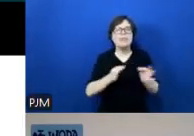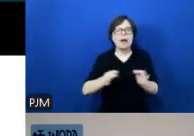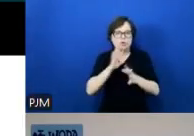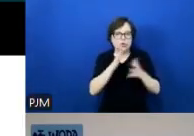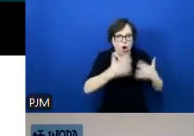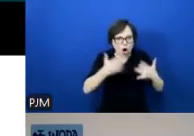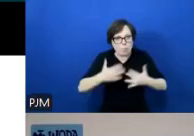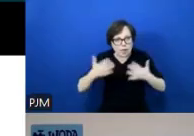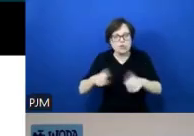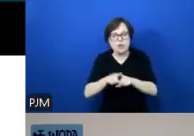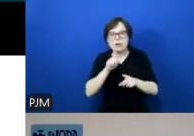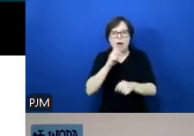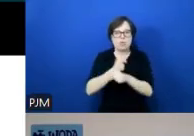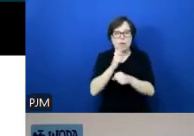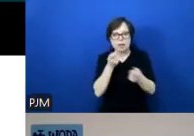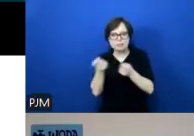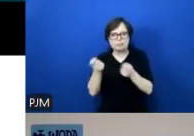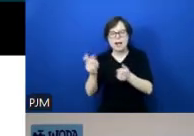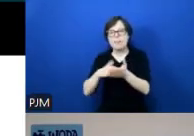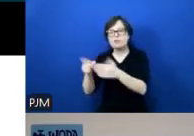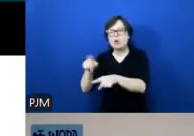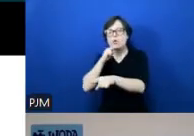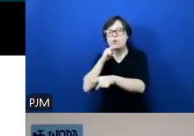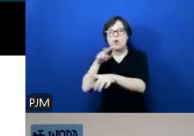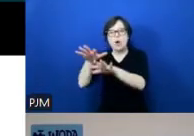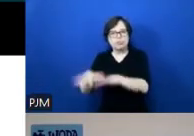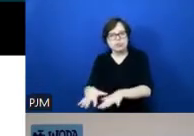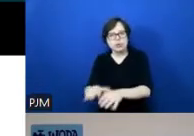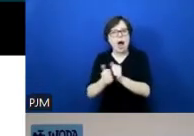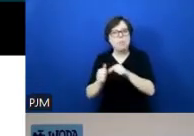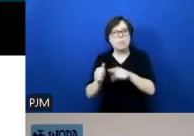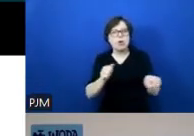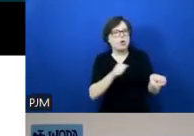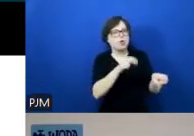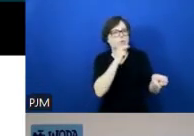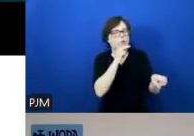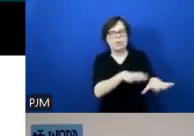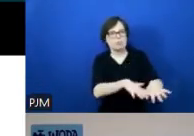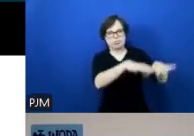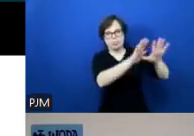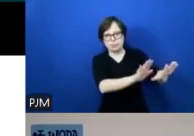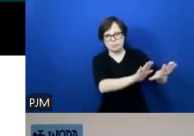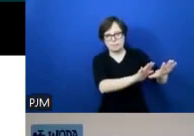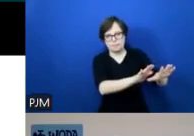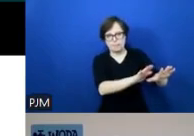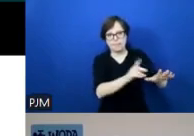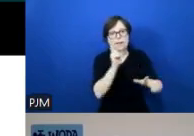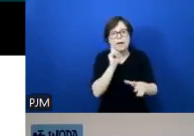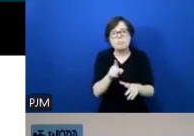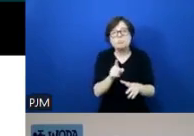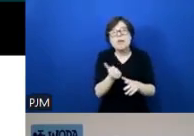on a permanent basis, providing dispositions whether to empty or retain the water in the